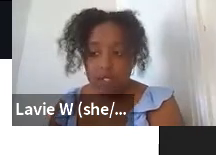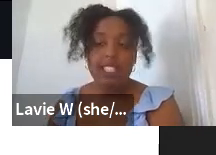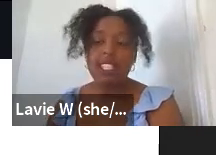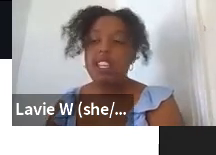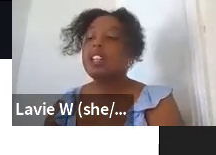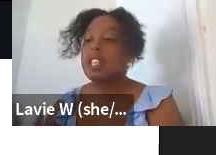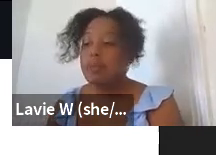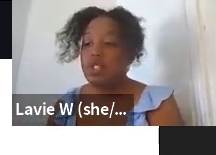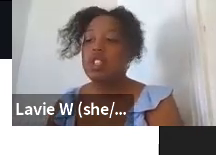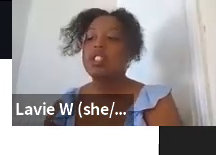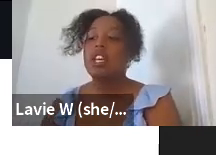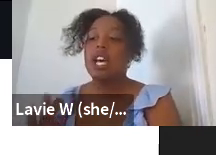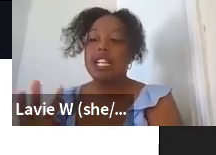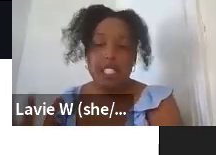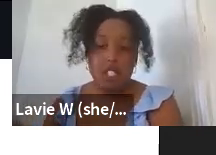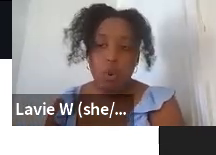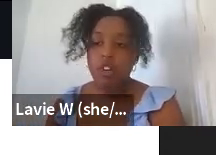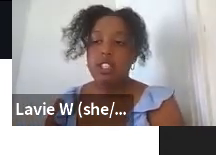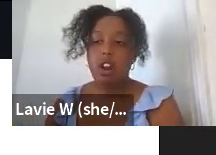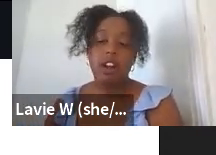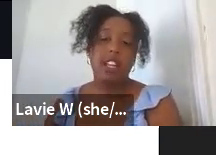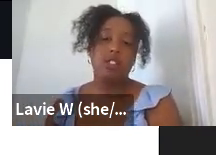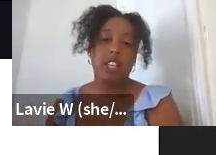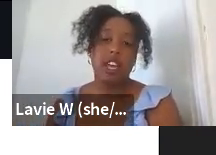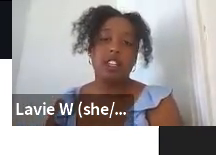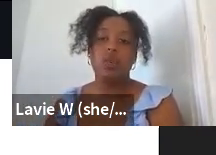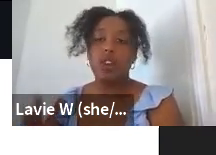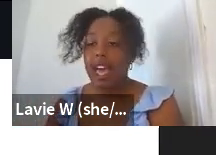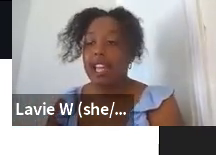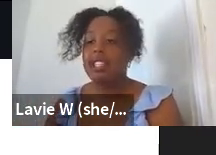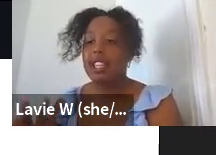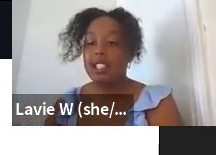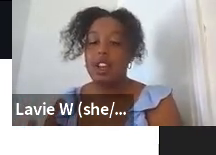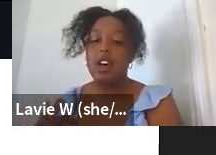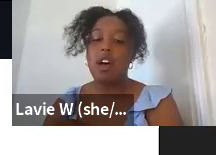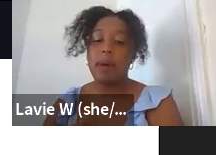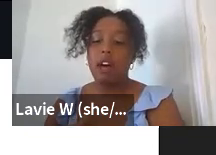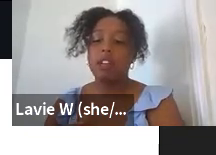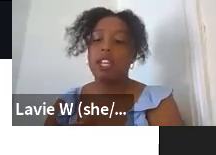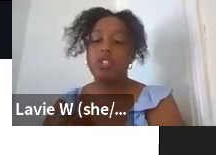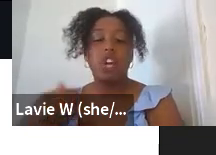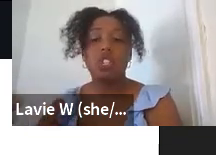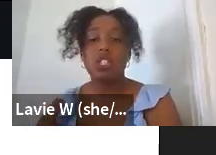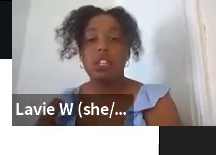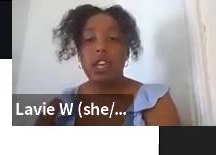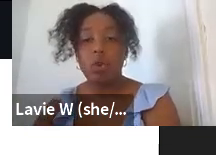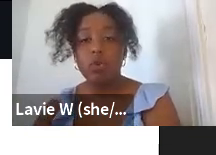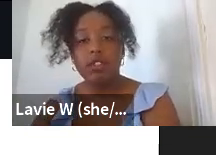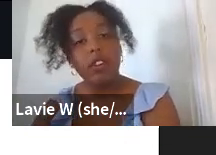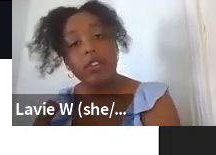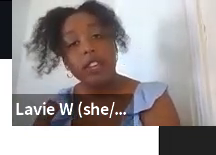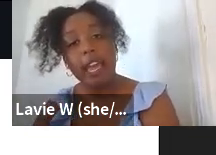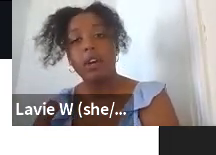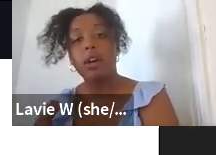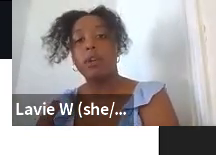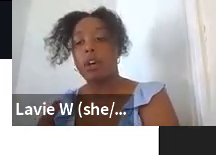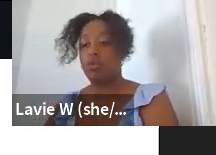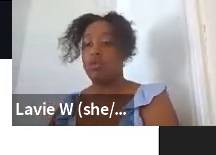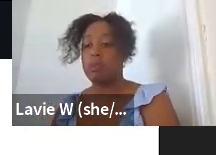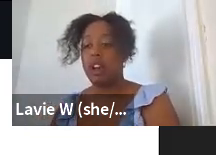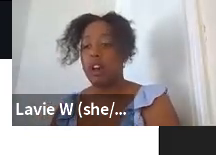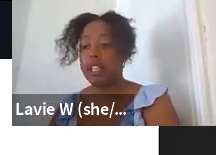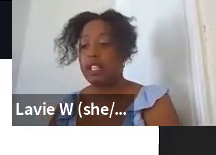transmission of ideas, images, discourse in art and society. So again, this idea about, like, it's not just who's in front of the camera,